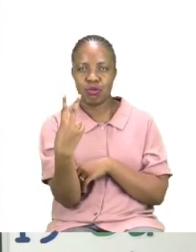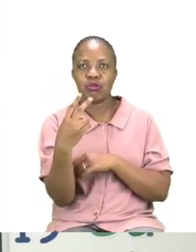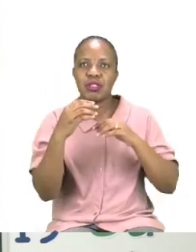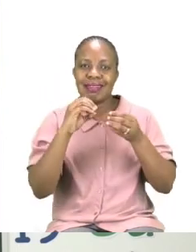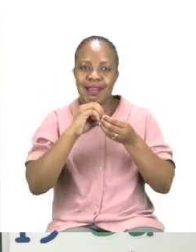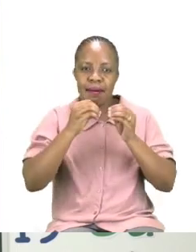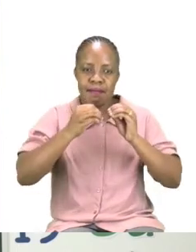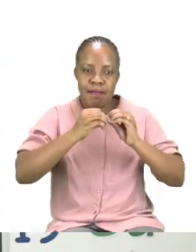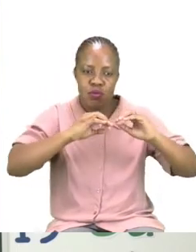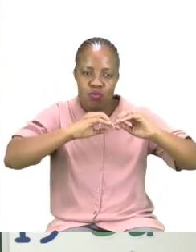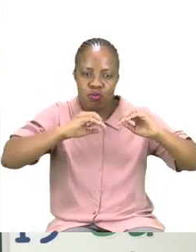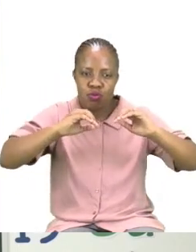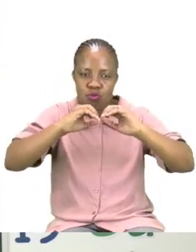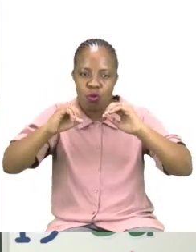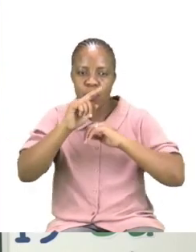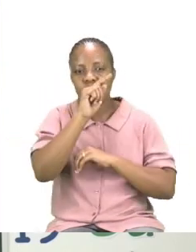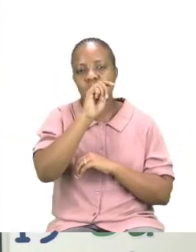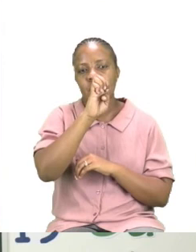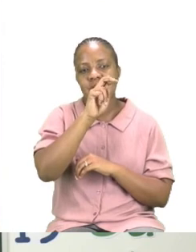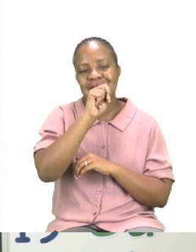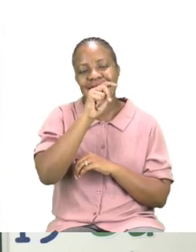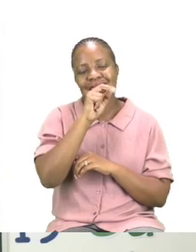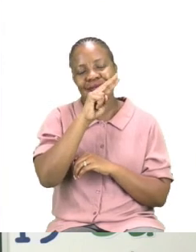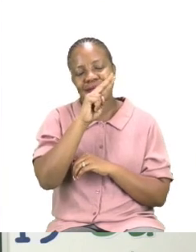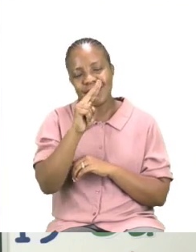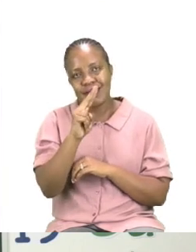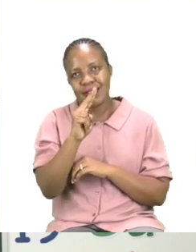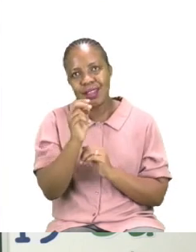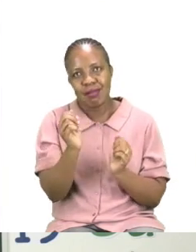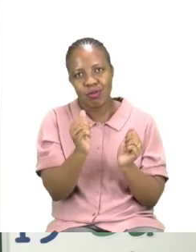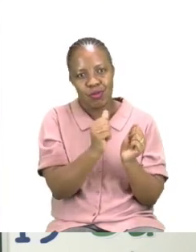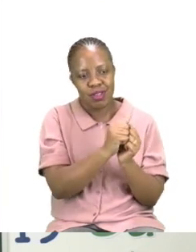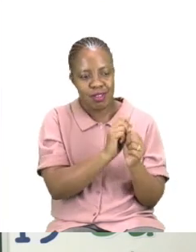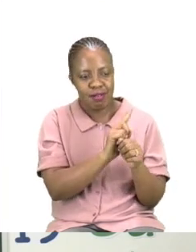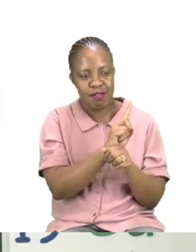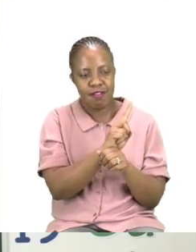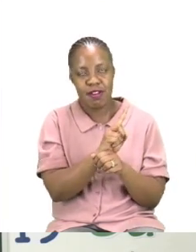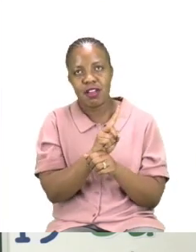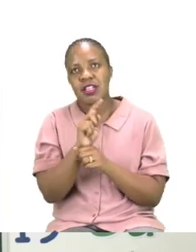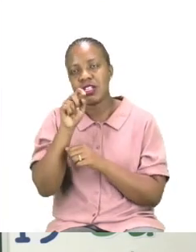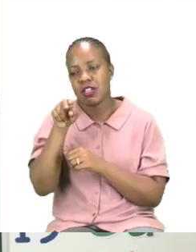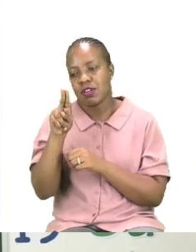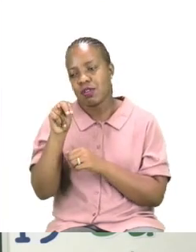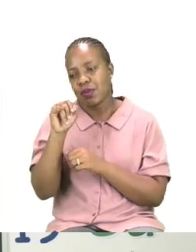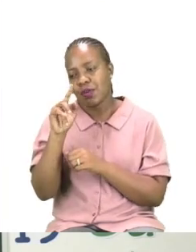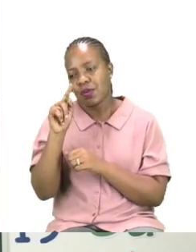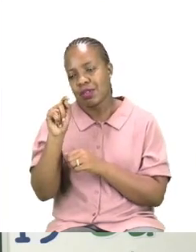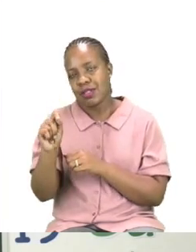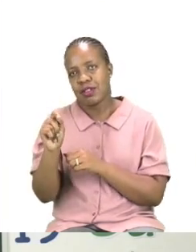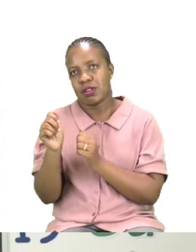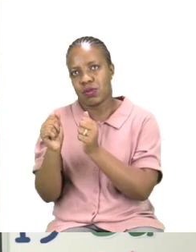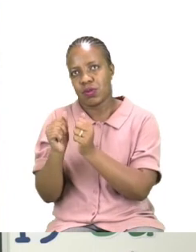going to add these two together. Now if you cover the zeros, you will find that it will say